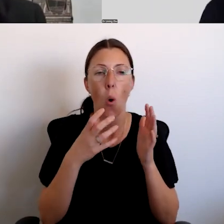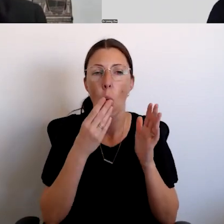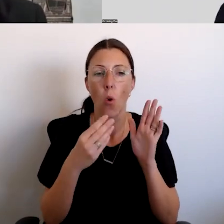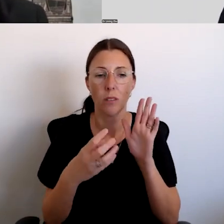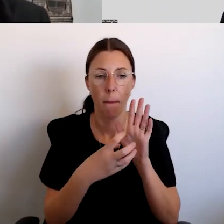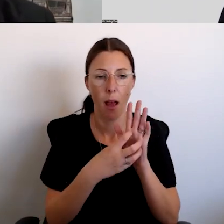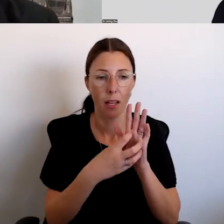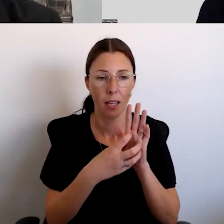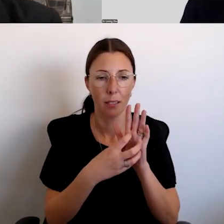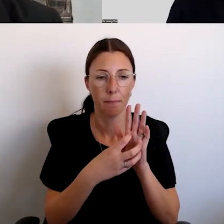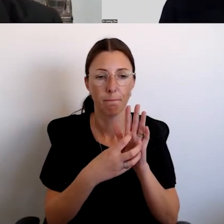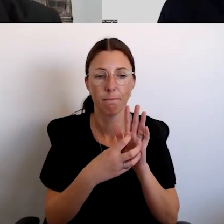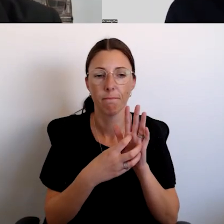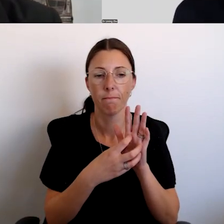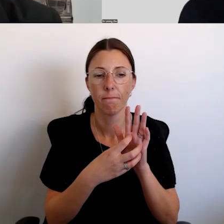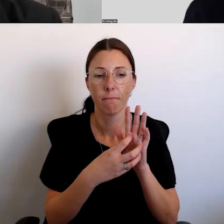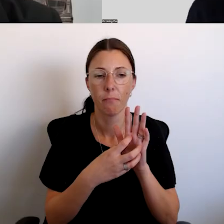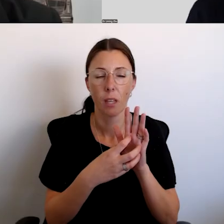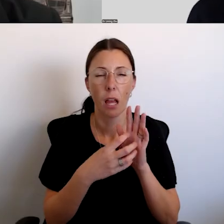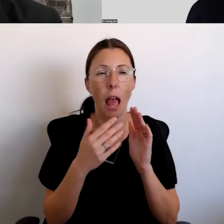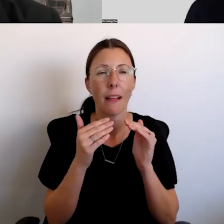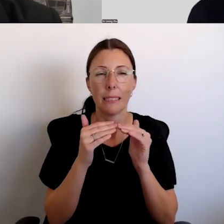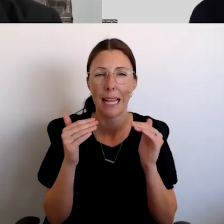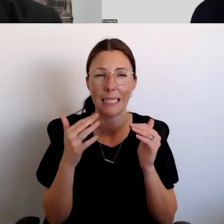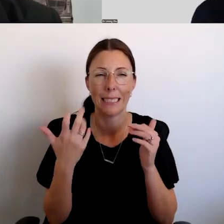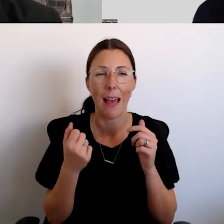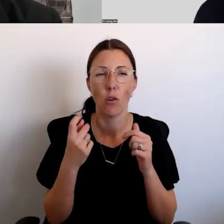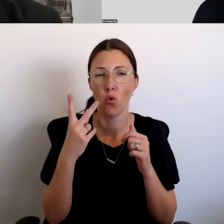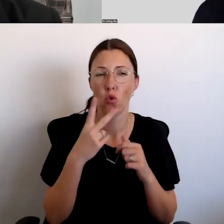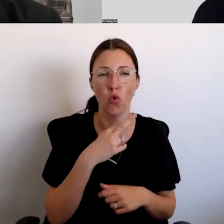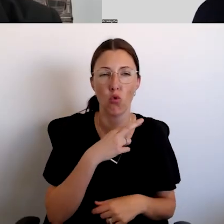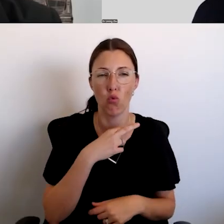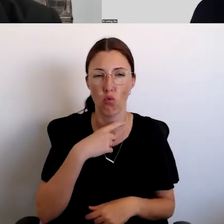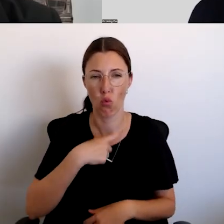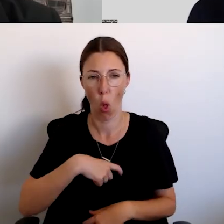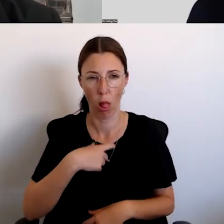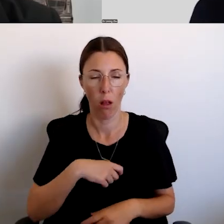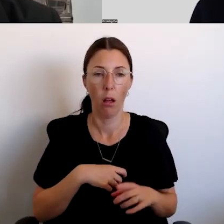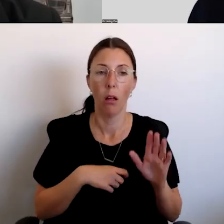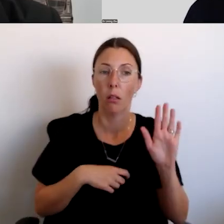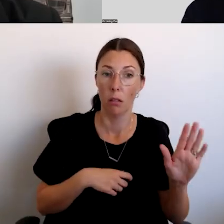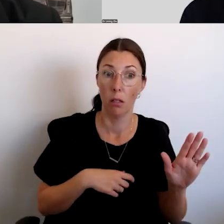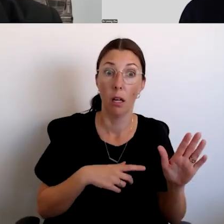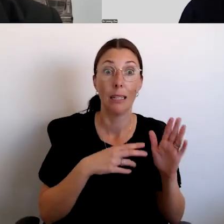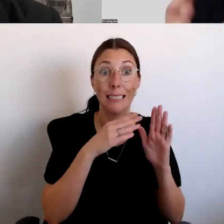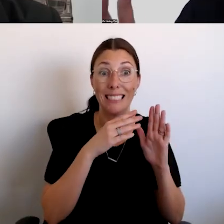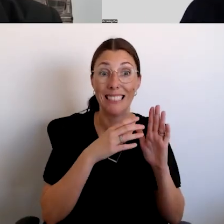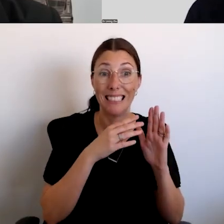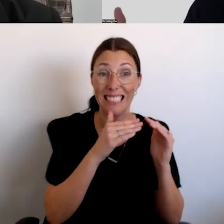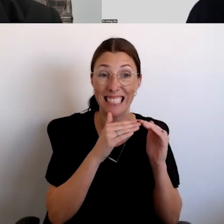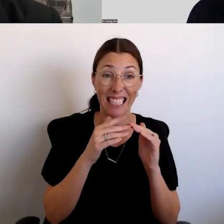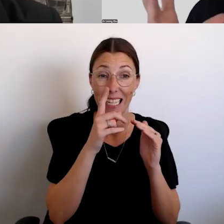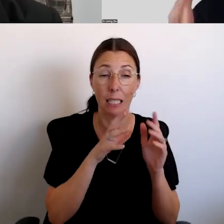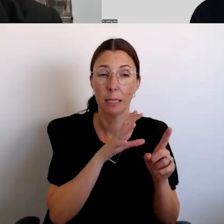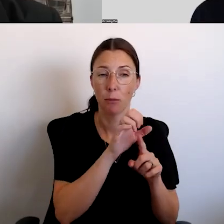two different roles. One is standards is a capture of the best practice. And I often say science, there's no border. That's